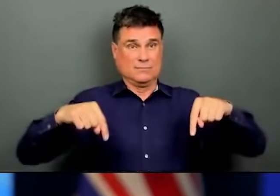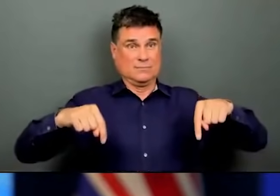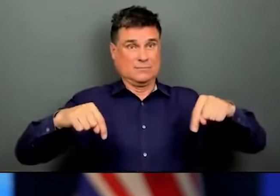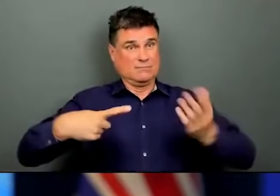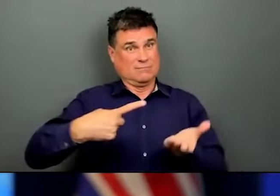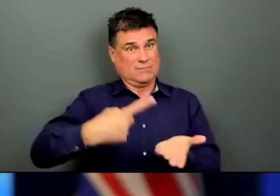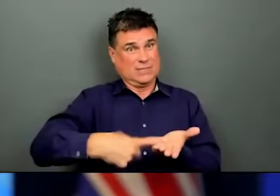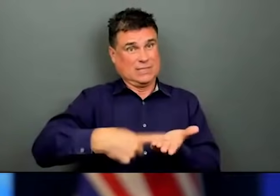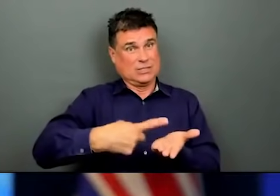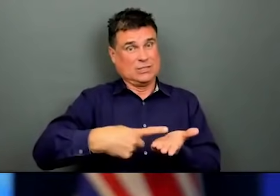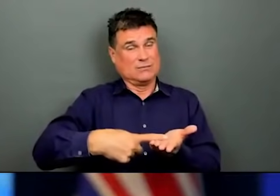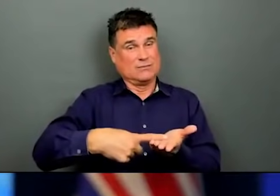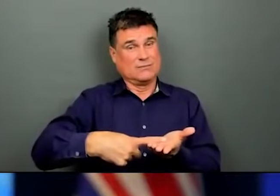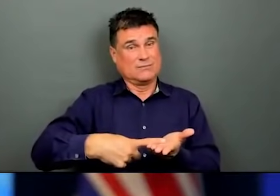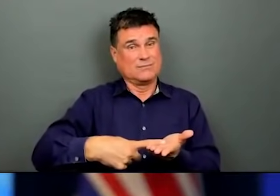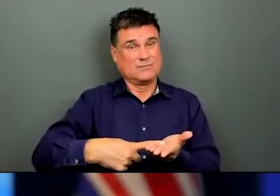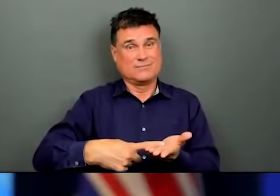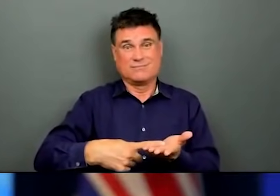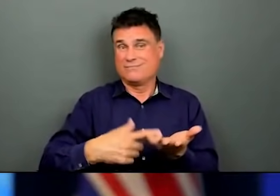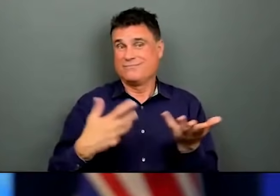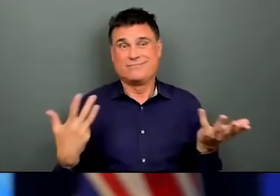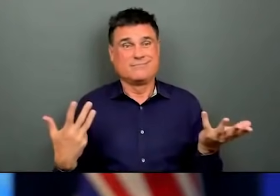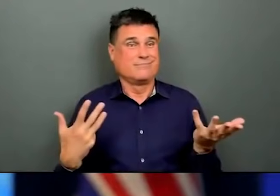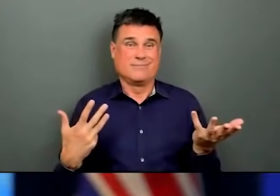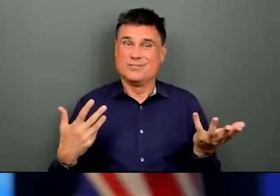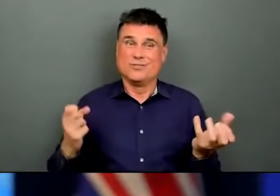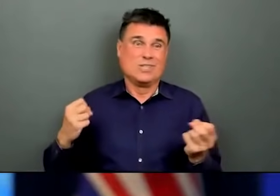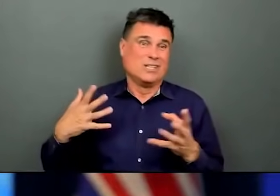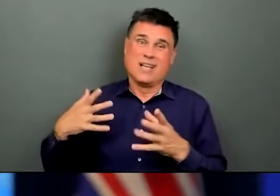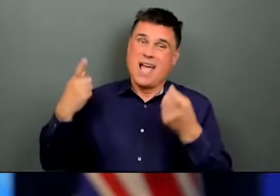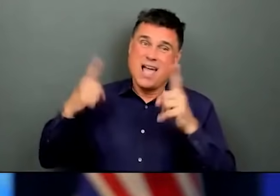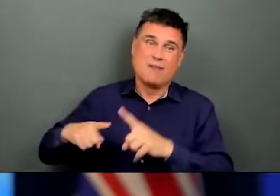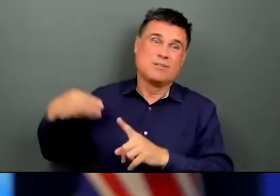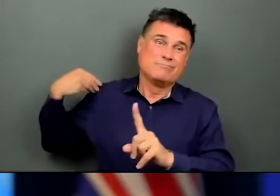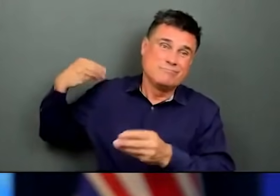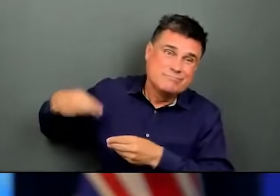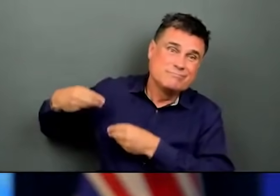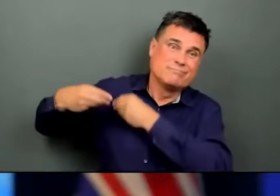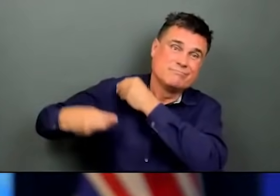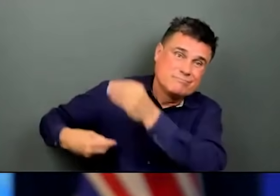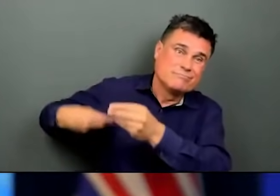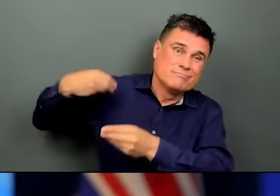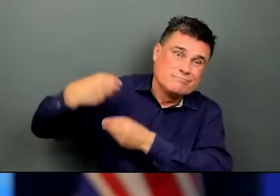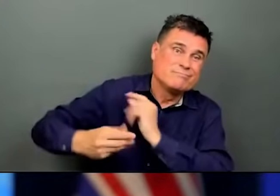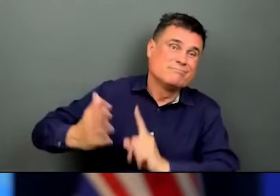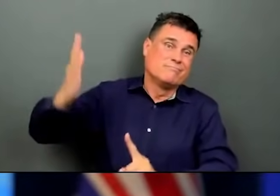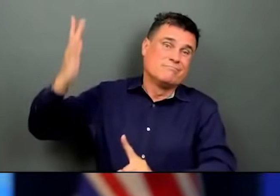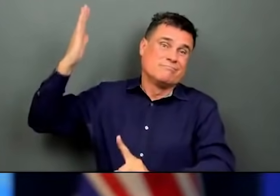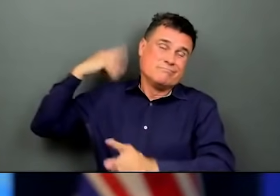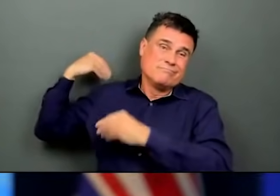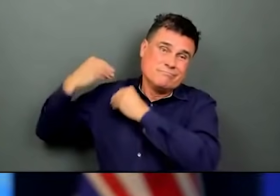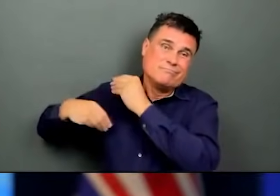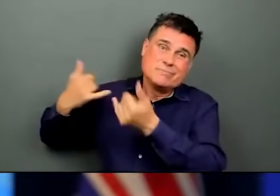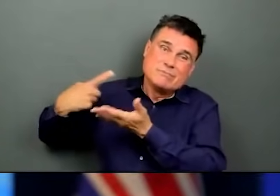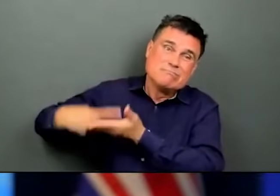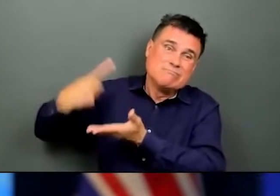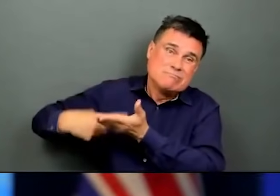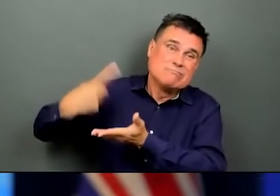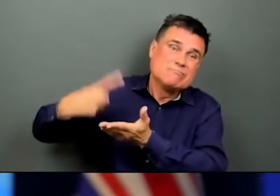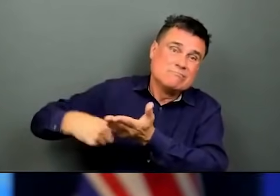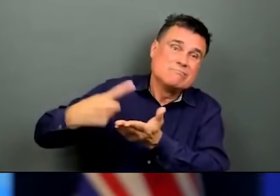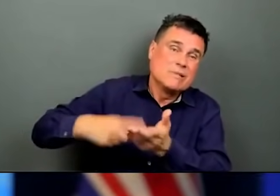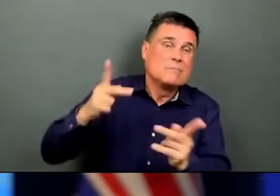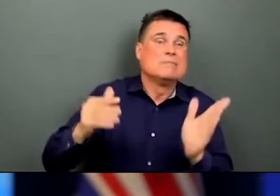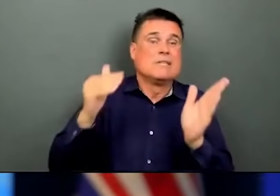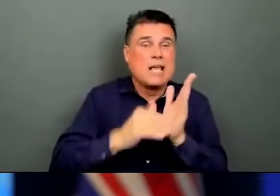before Clackwit, going into the 1980s, into the 1970s, quite frankly, where people have been demanding change on the land base. We're